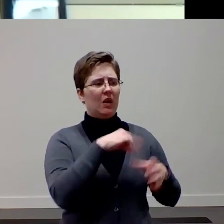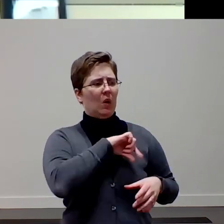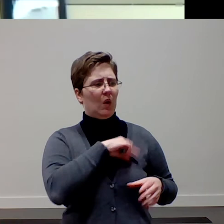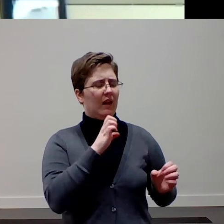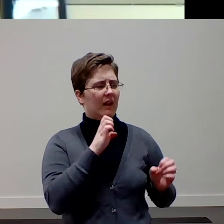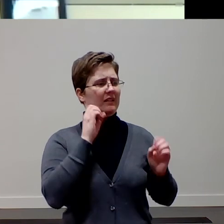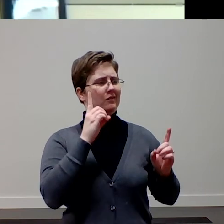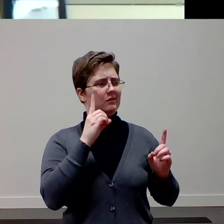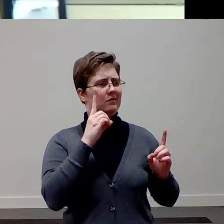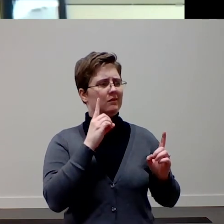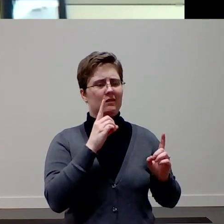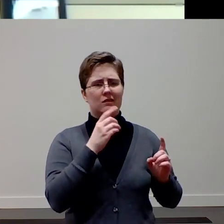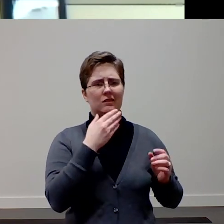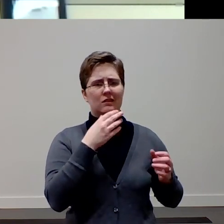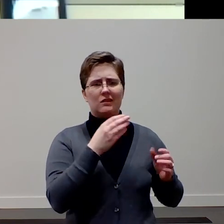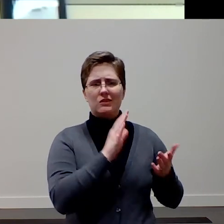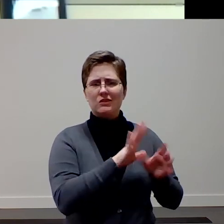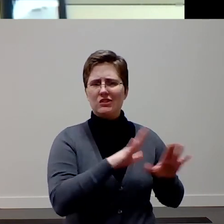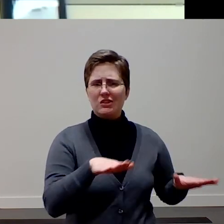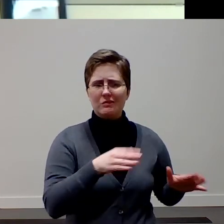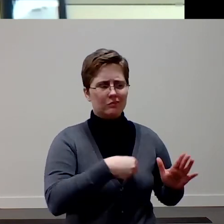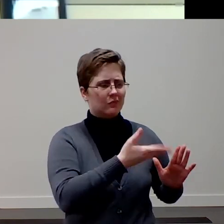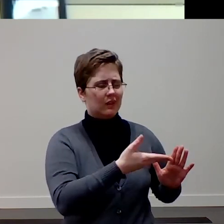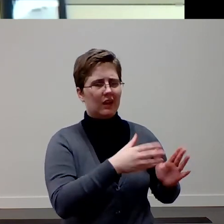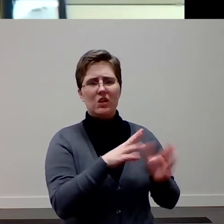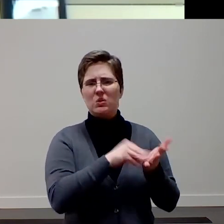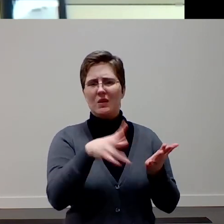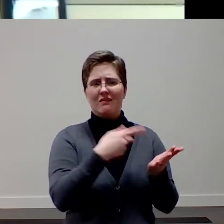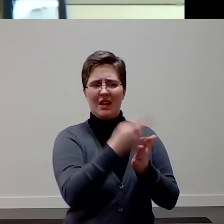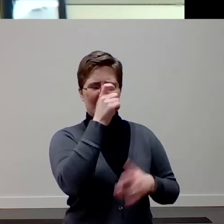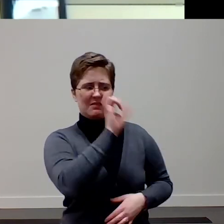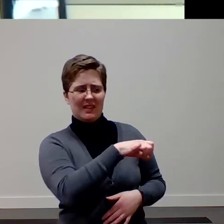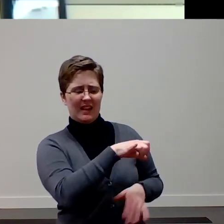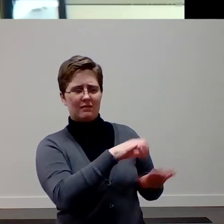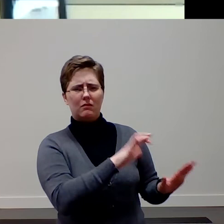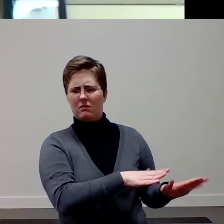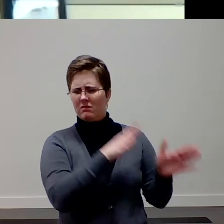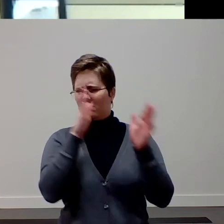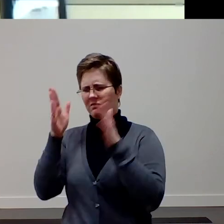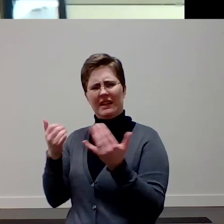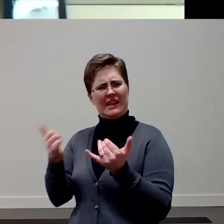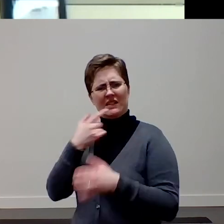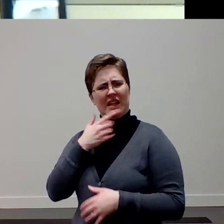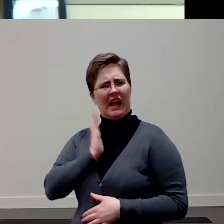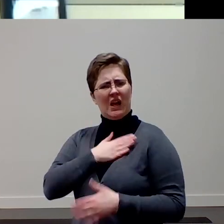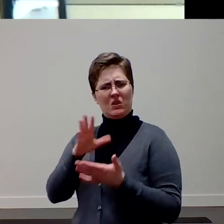local match, or the state share, however they want to phrase it. And they're going to use more of